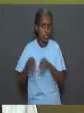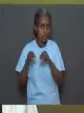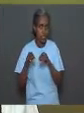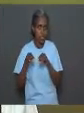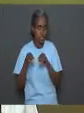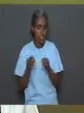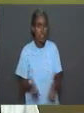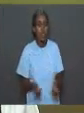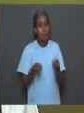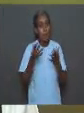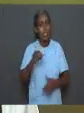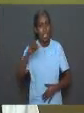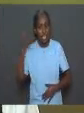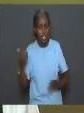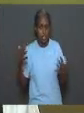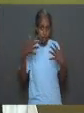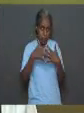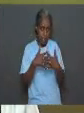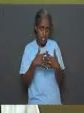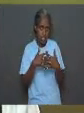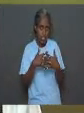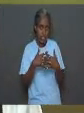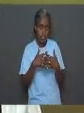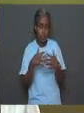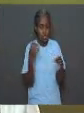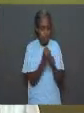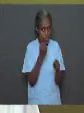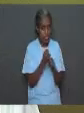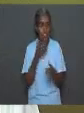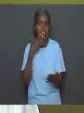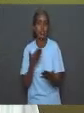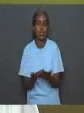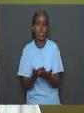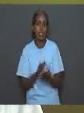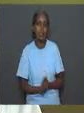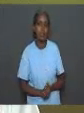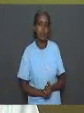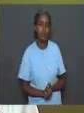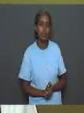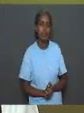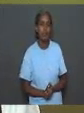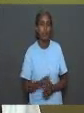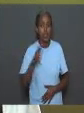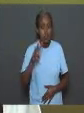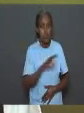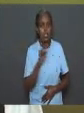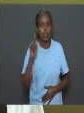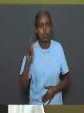that many other combinations would have done as well. 2 and